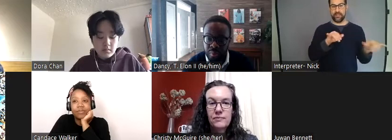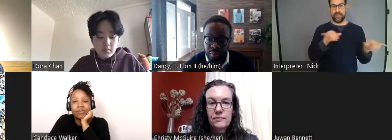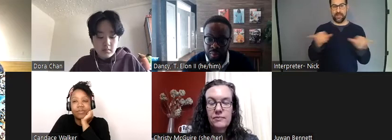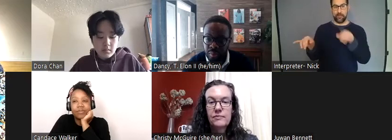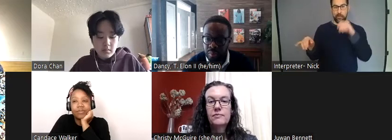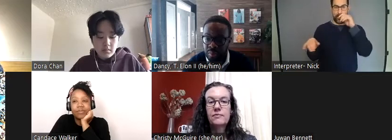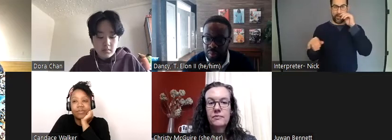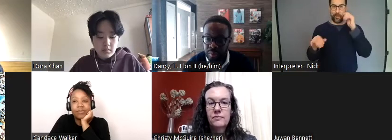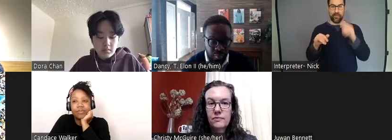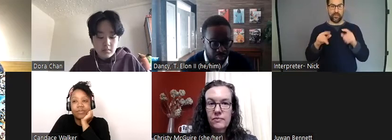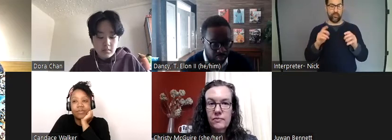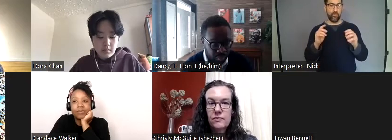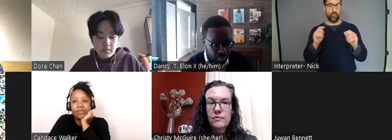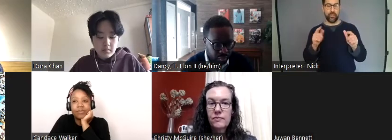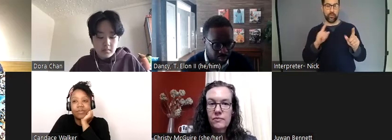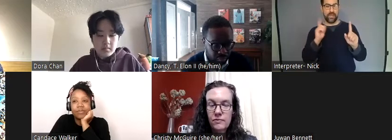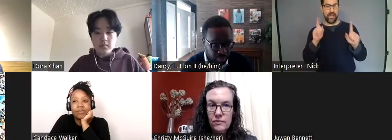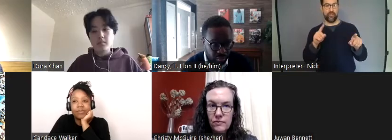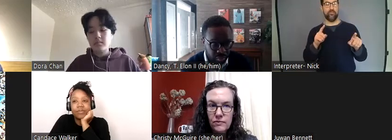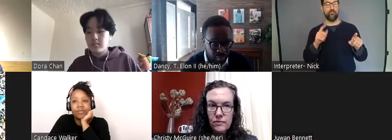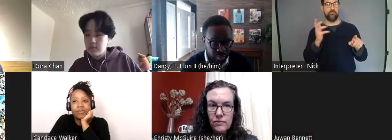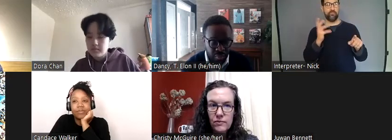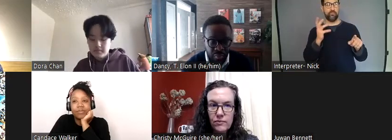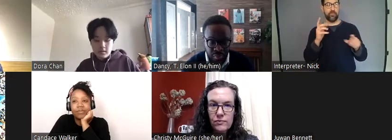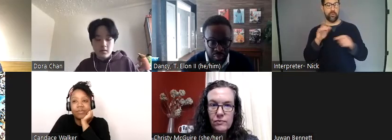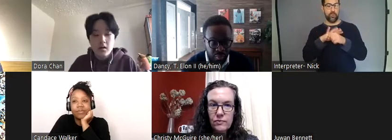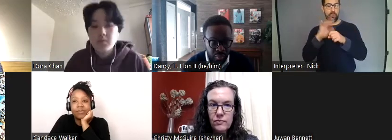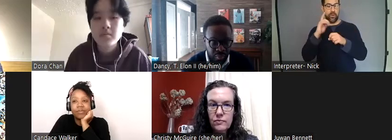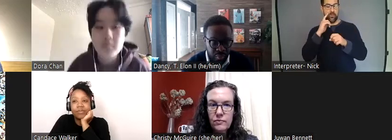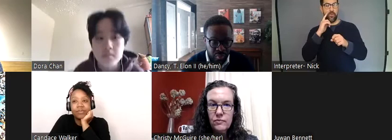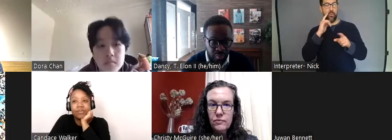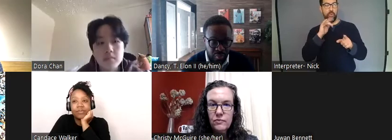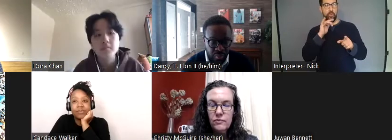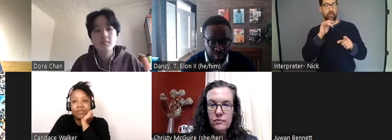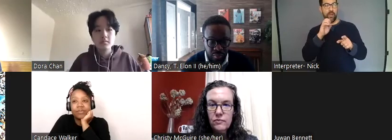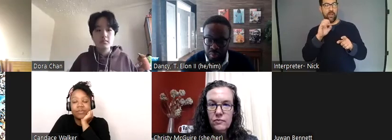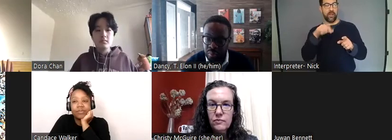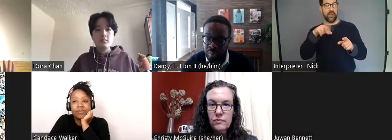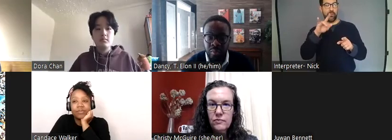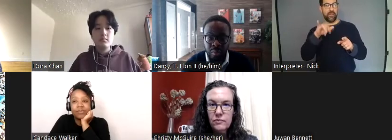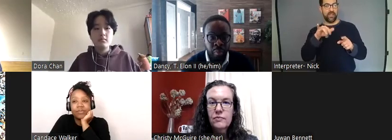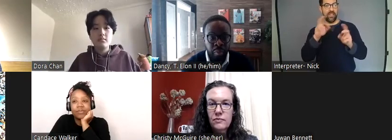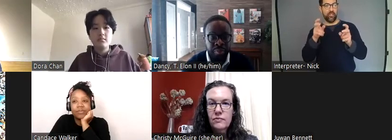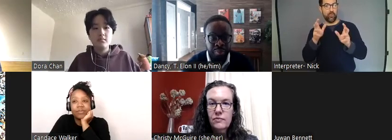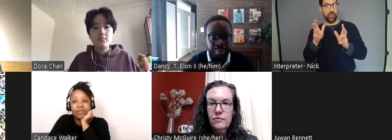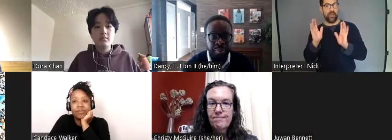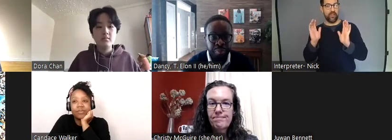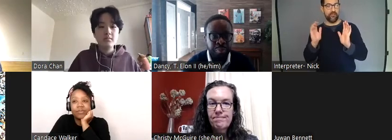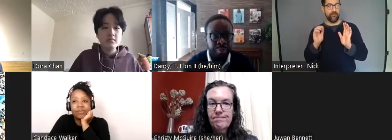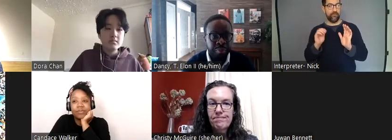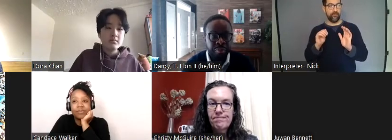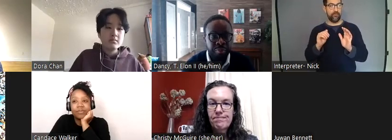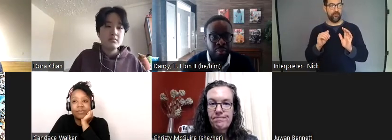knee-jerk reaction from the local government that once there's an equity issue, you sort of leave it.